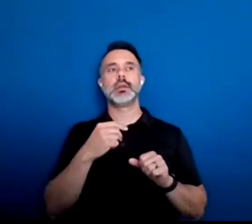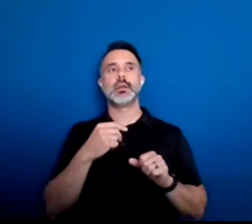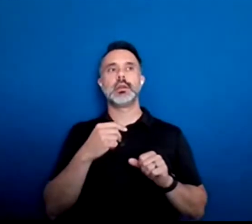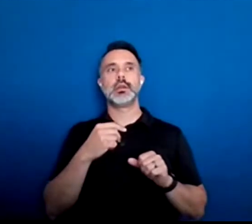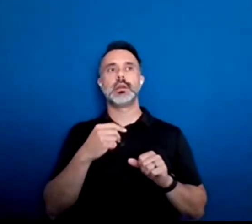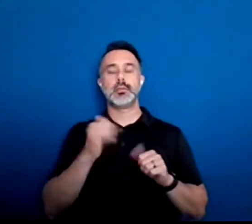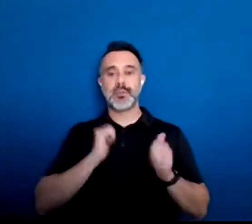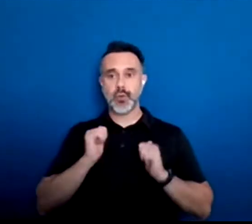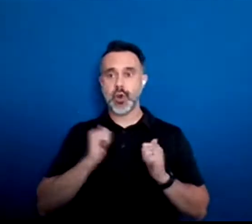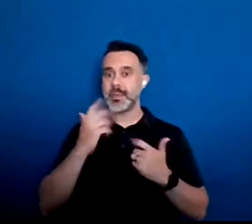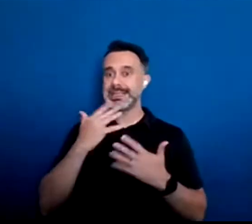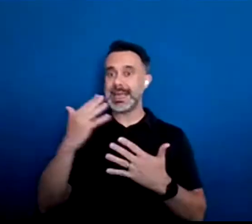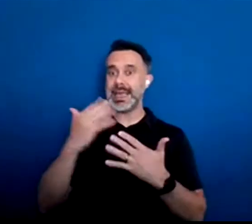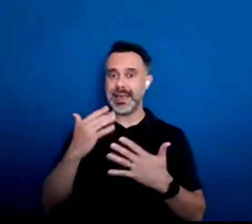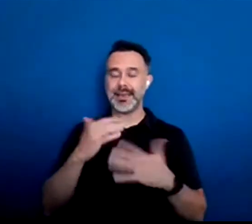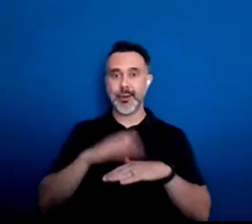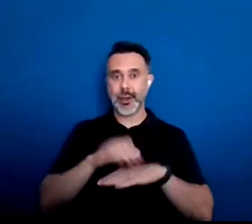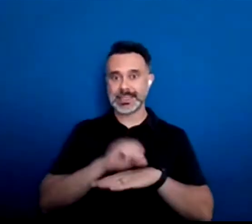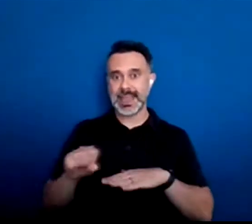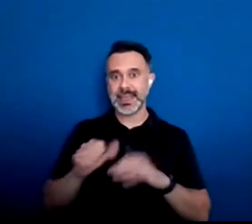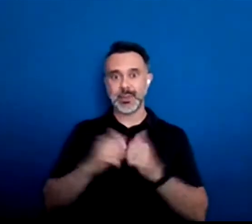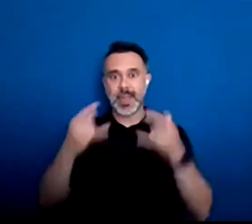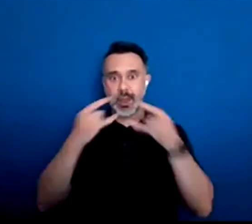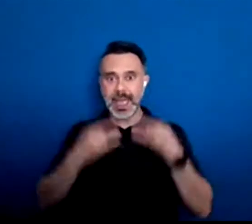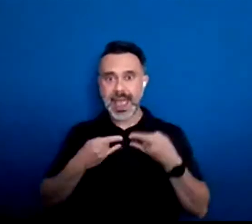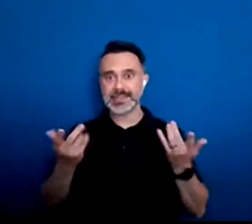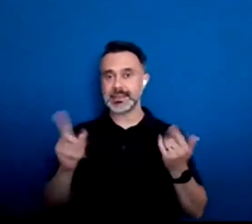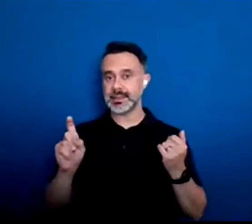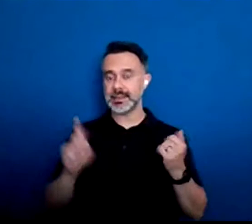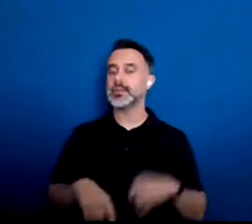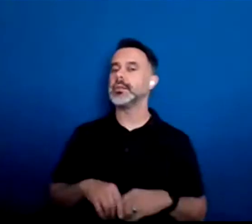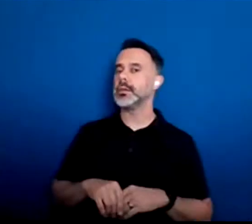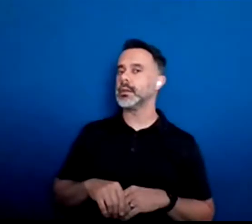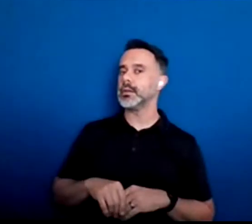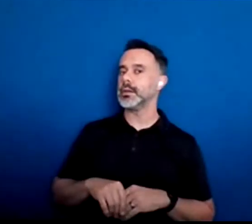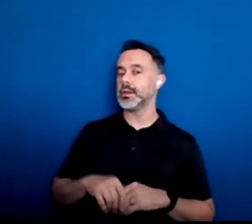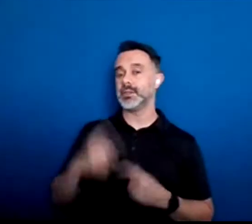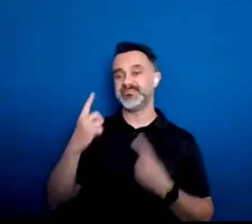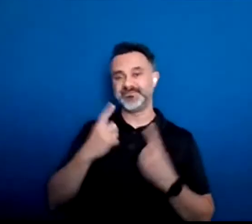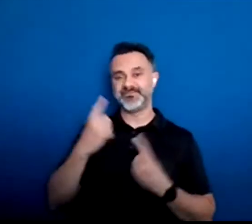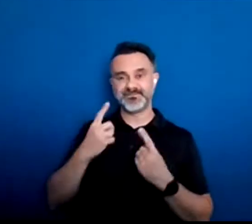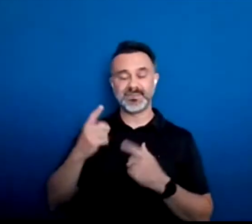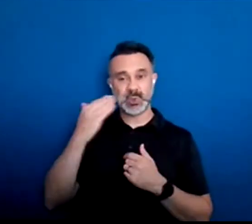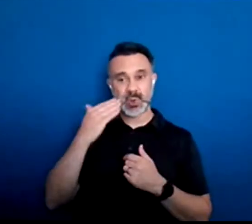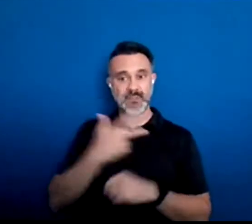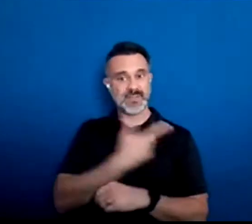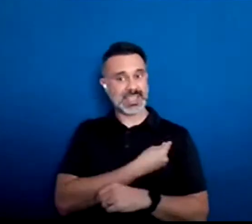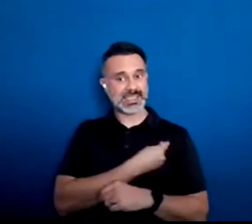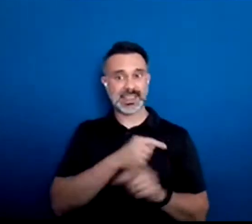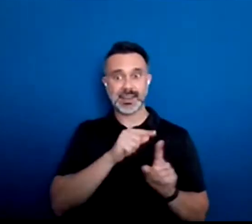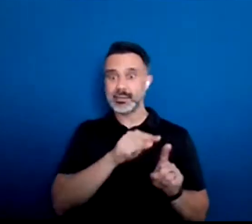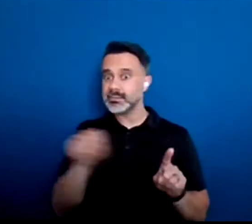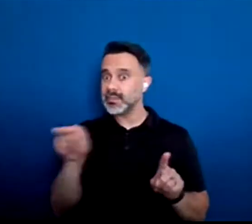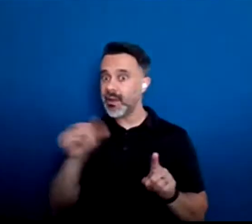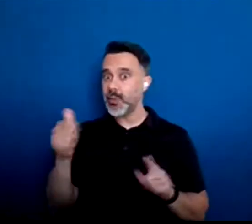Well, the question is, do we know the vaccine status of those other individuals? If we don't, my suggestion